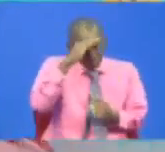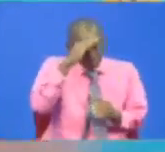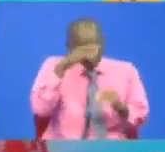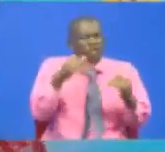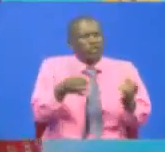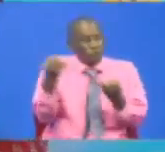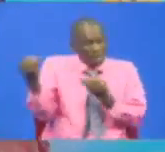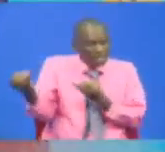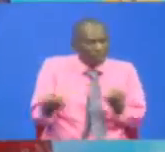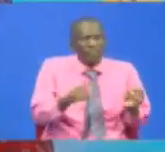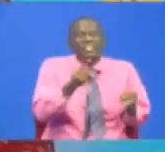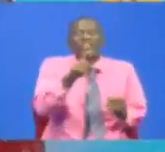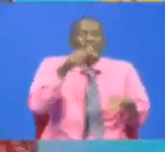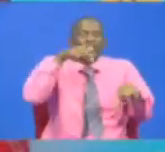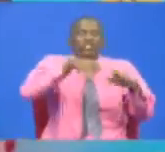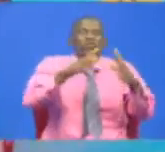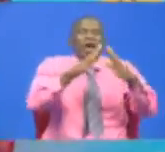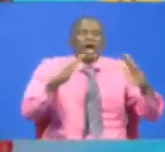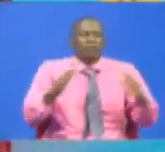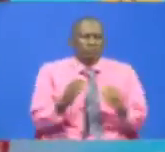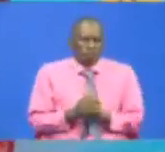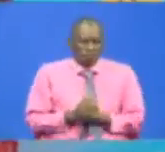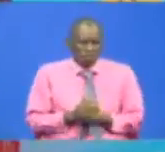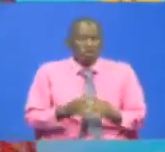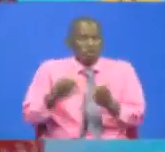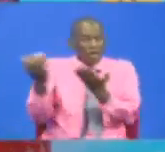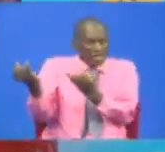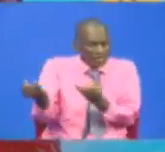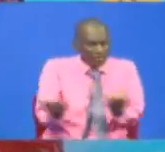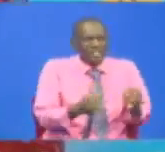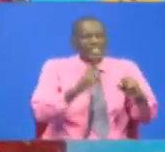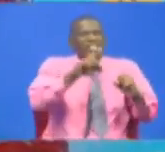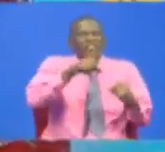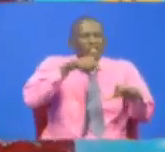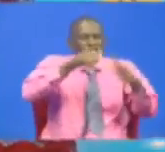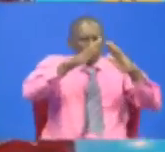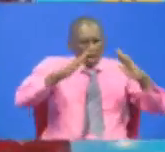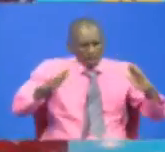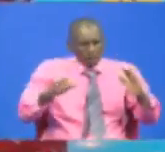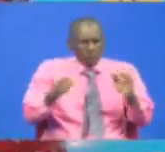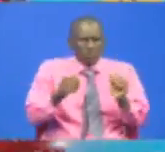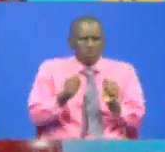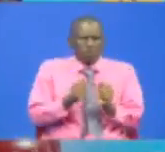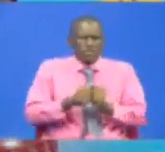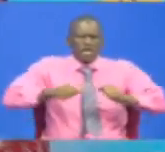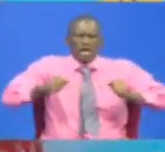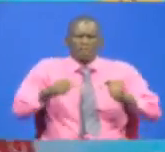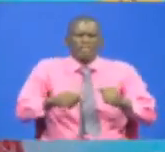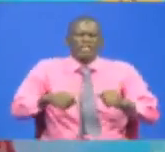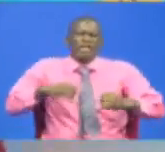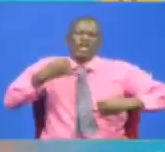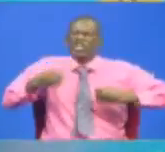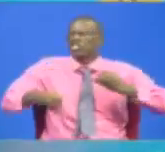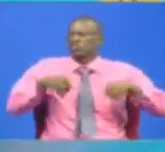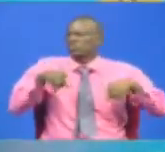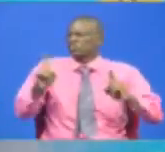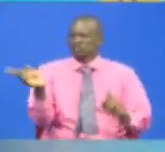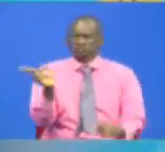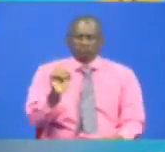kwako nyumbani. You are inviting the virus in your house under the guise of happiness and merrymaking.